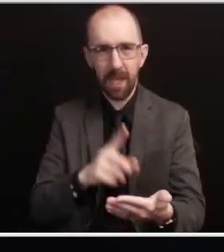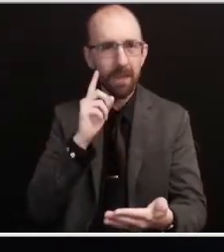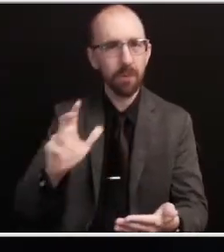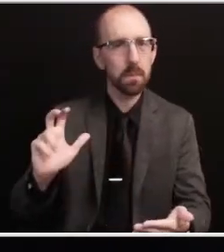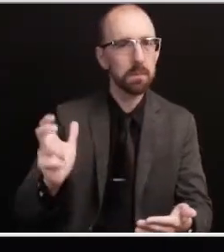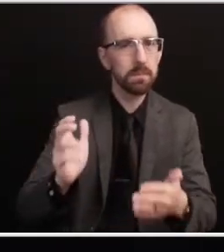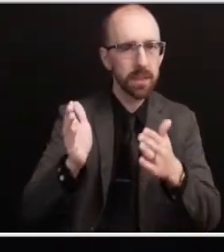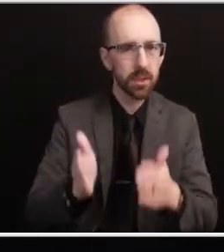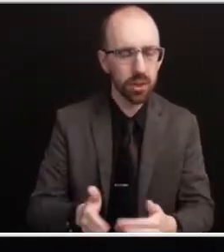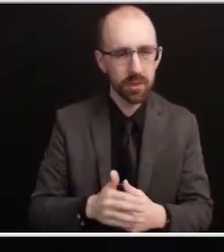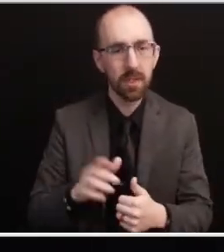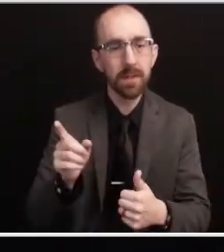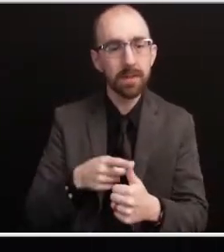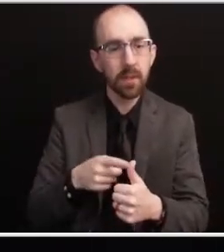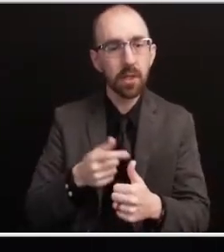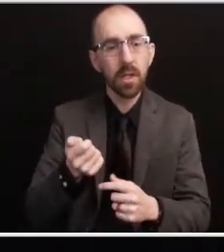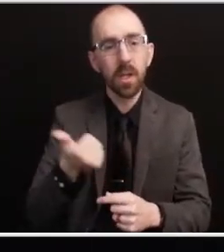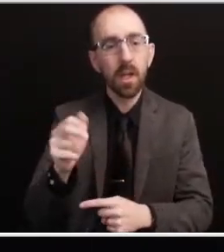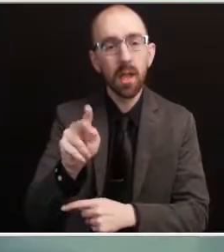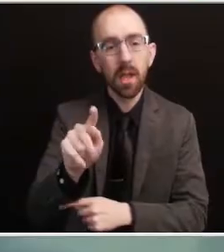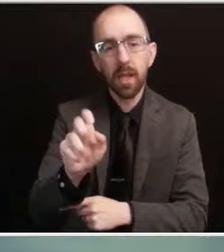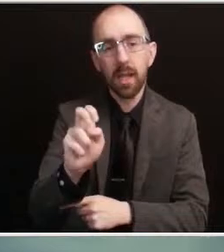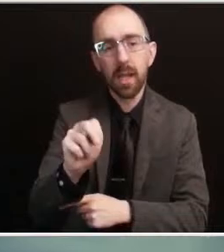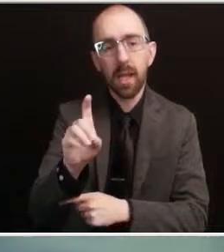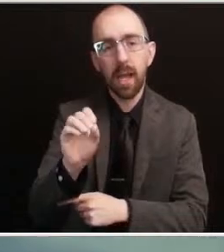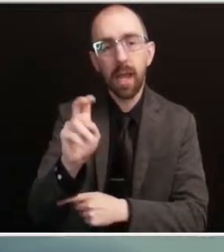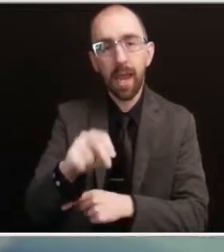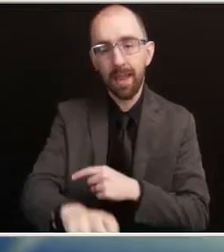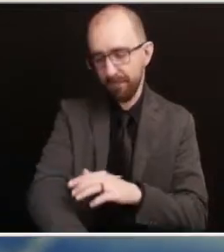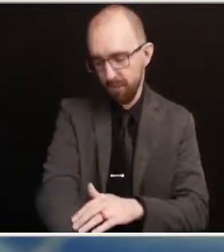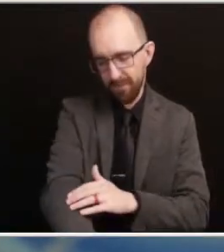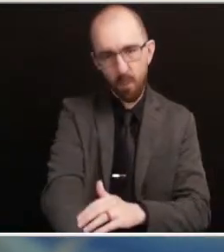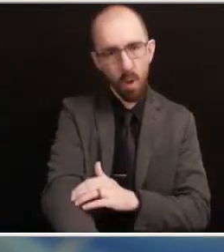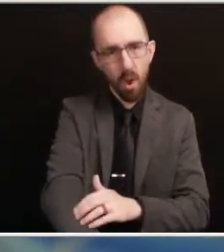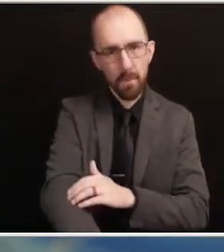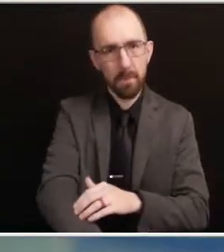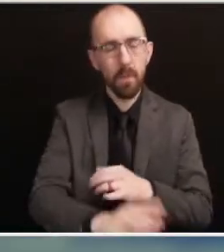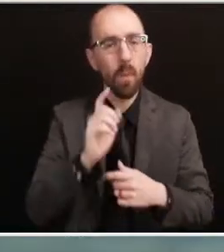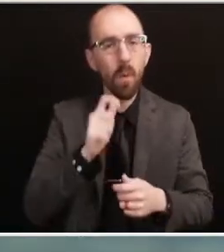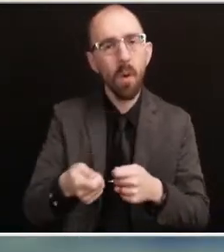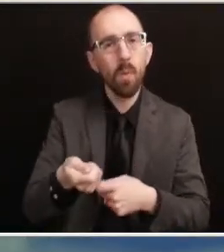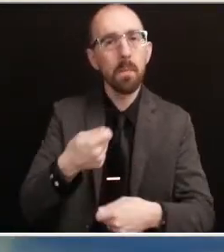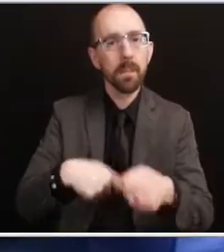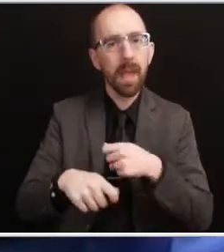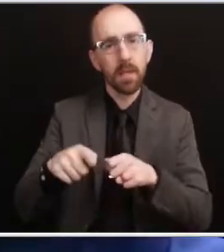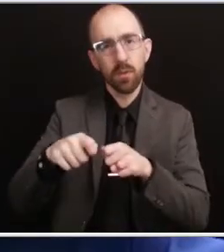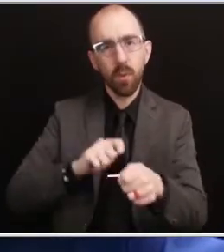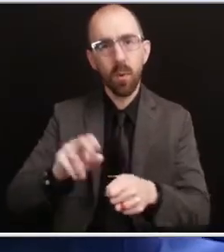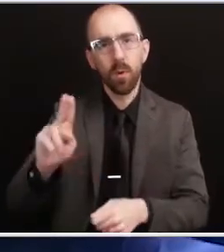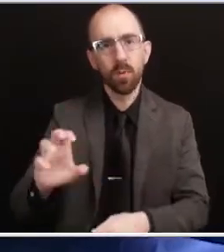First, he removes a tendon from Daniel's forearm. It will replace Daniel's torn UCL.